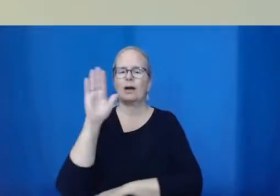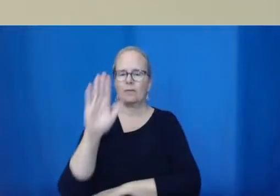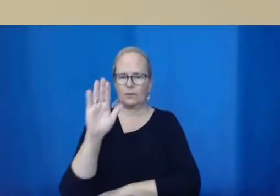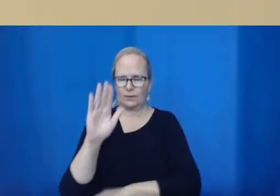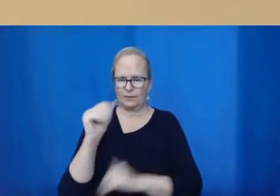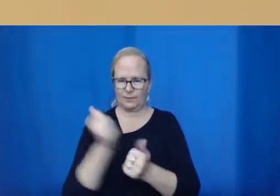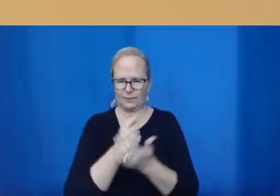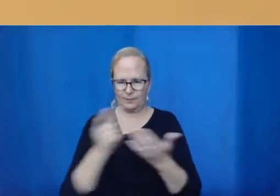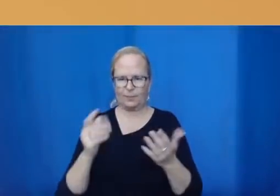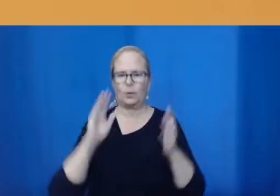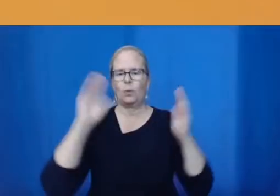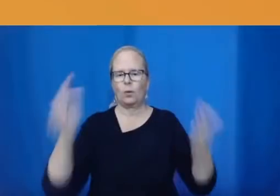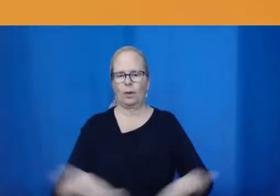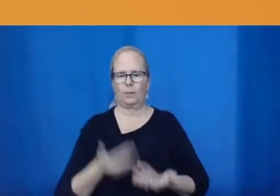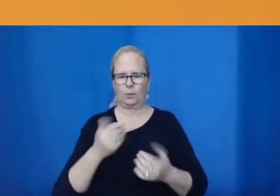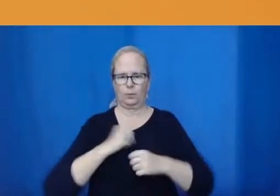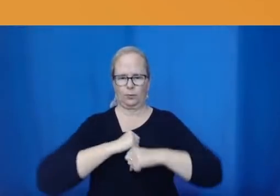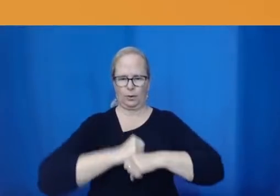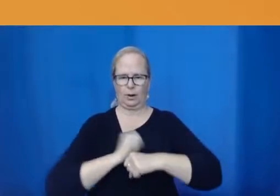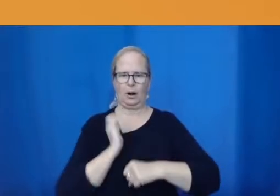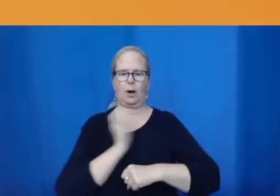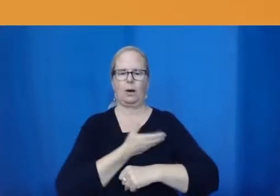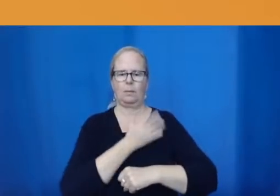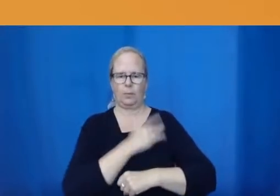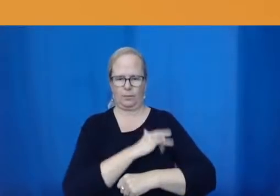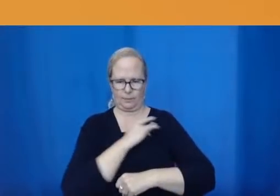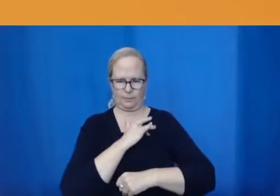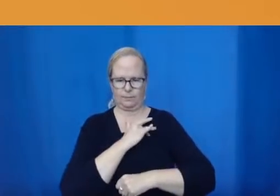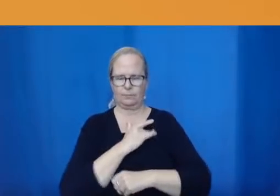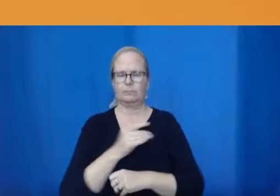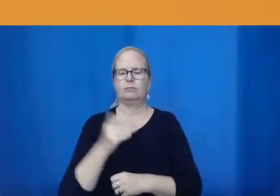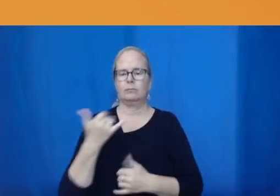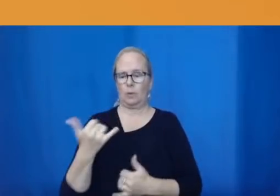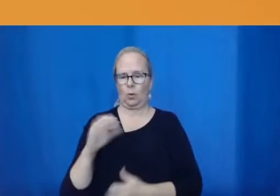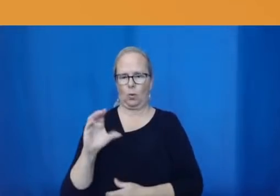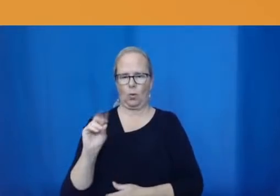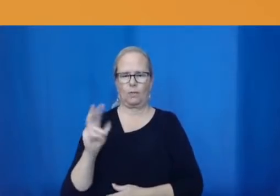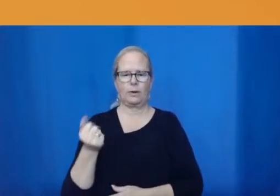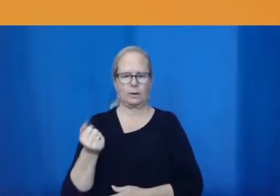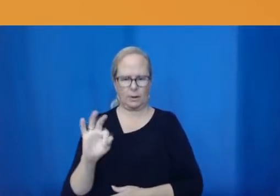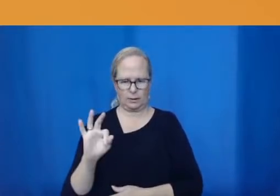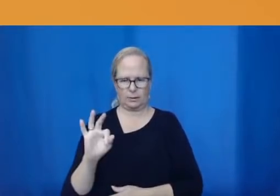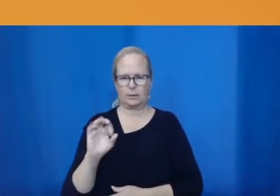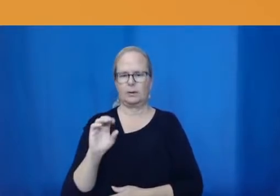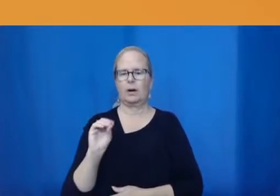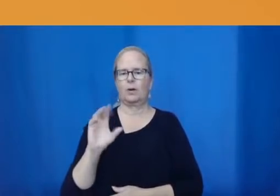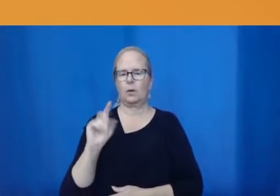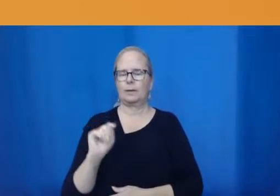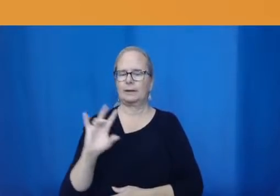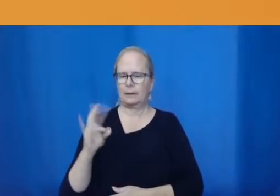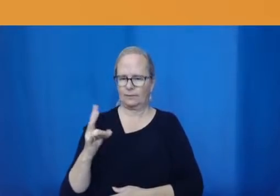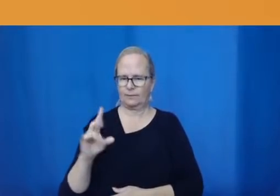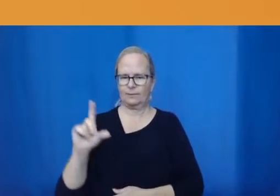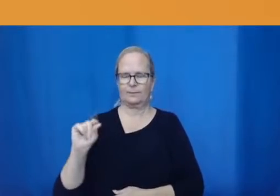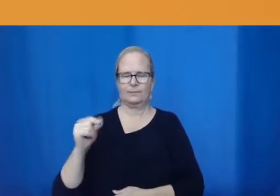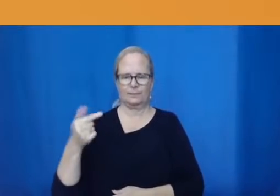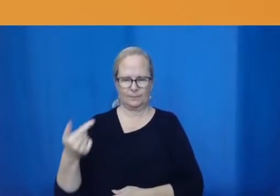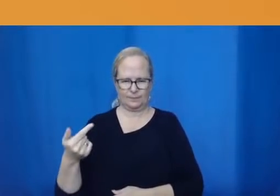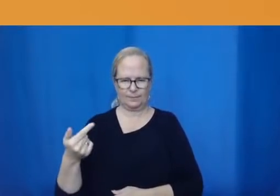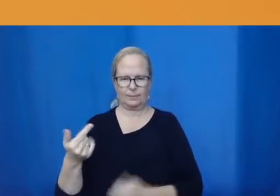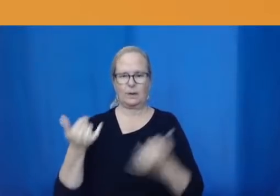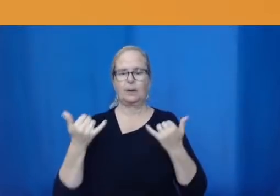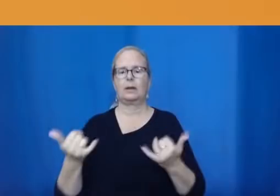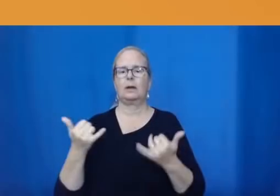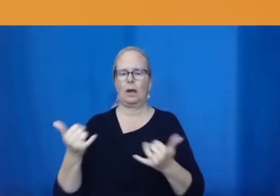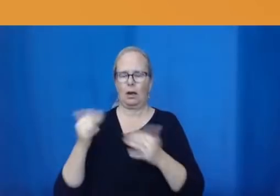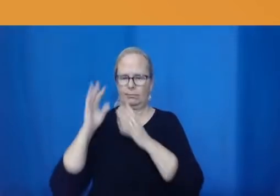live streaming from the traditional and ancestral territory of many people. We are grateful to live and work in Alberta, a province on the traditional